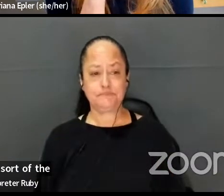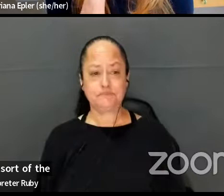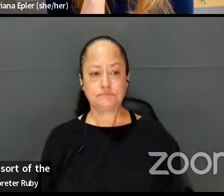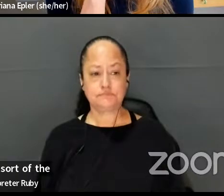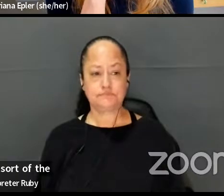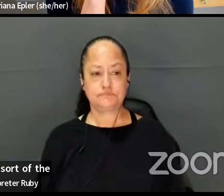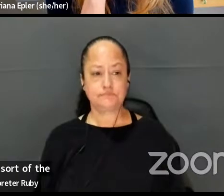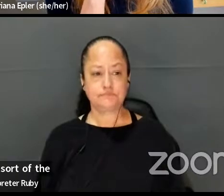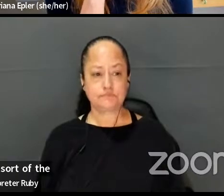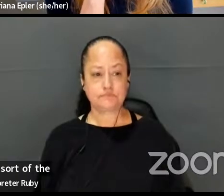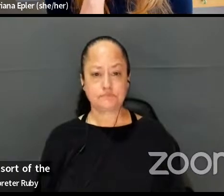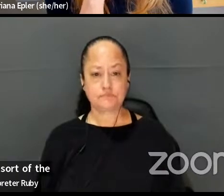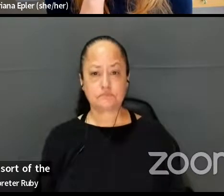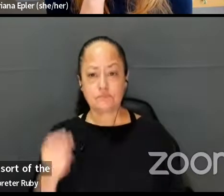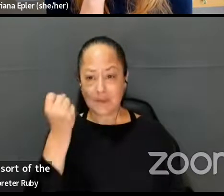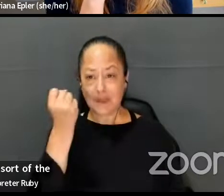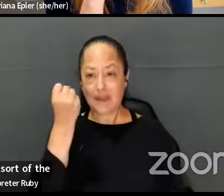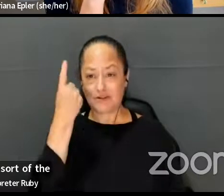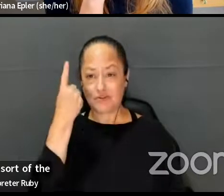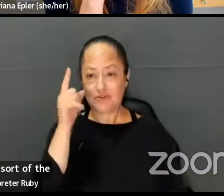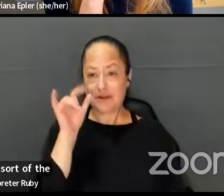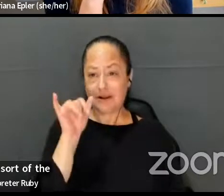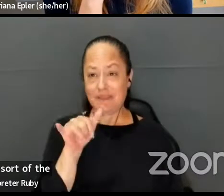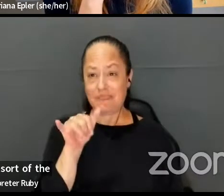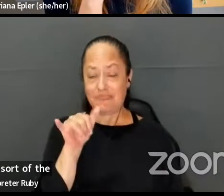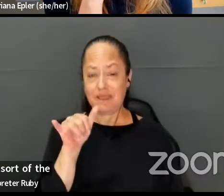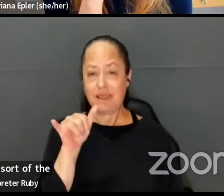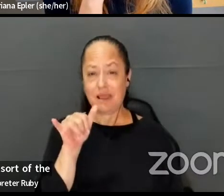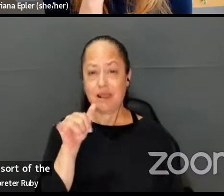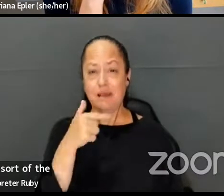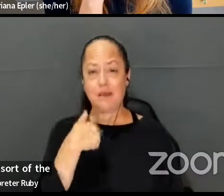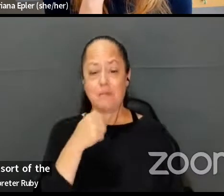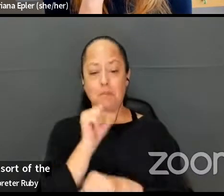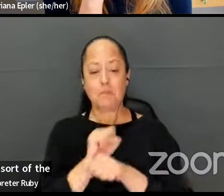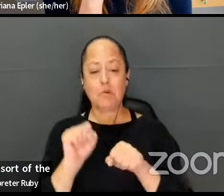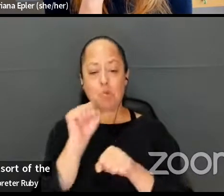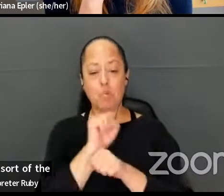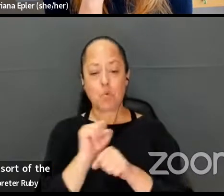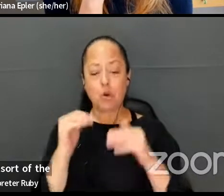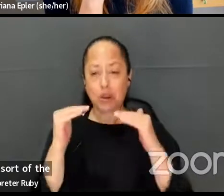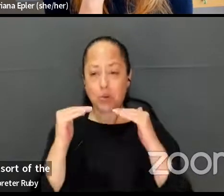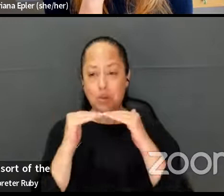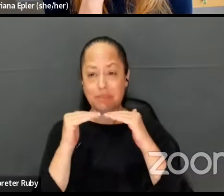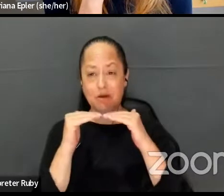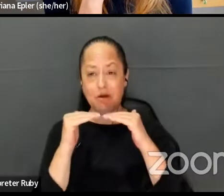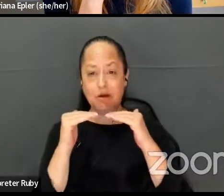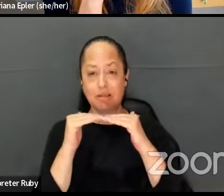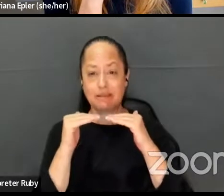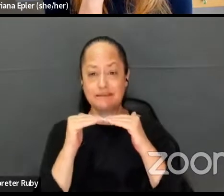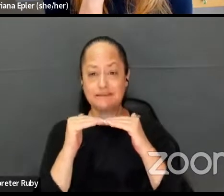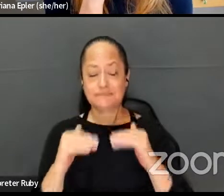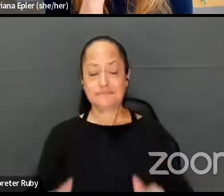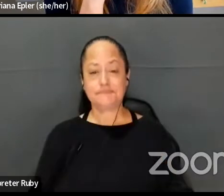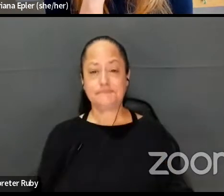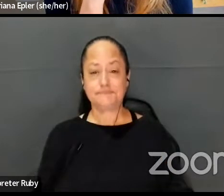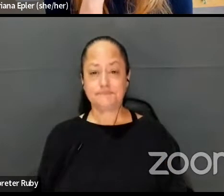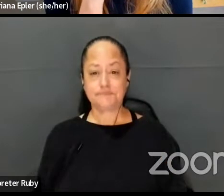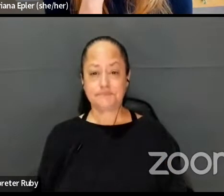just understanding that. And I've been working with my colleagues on